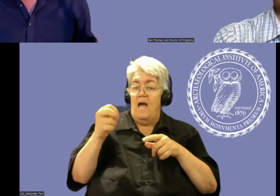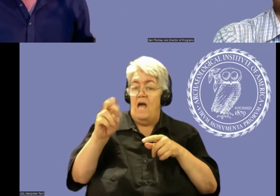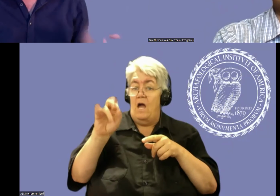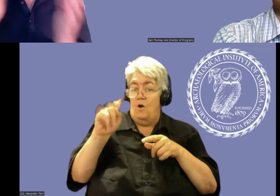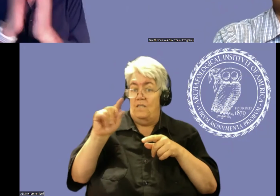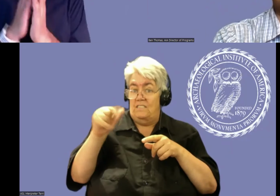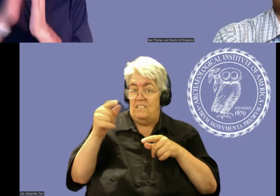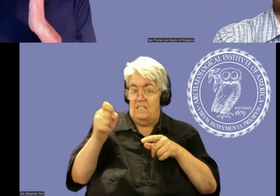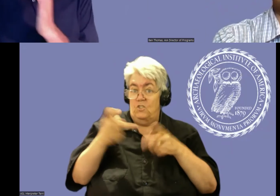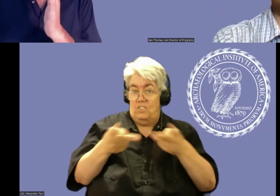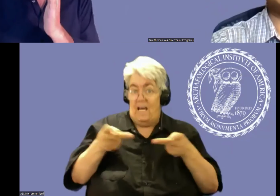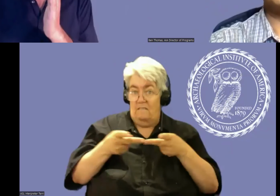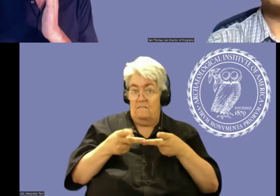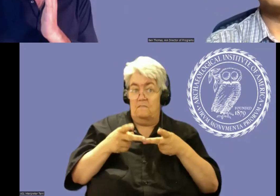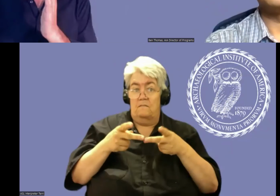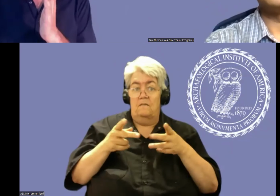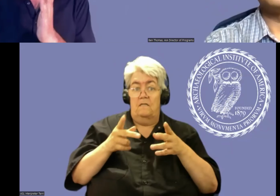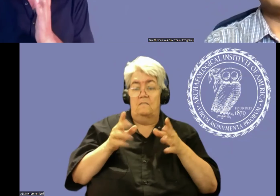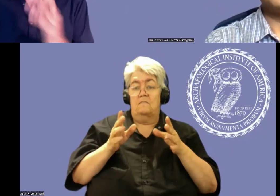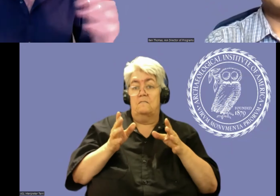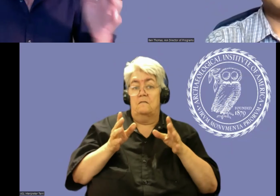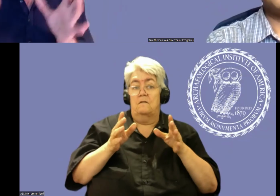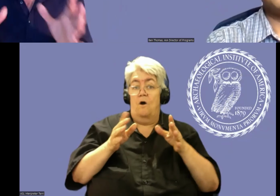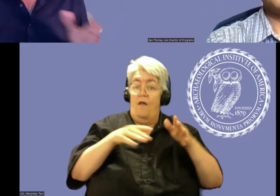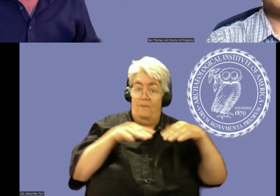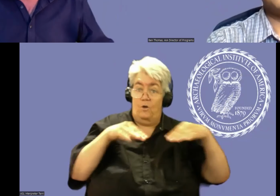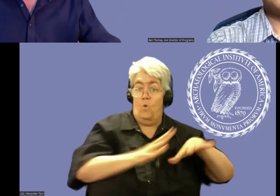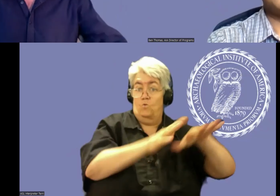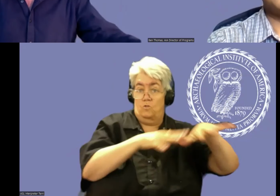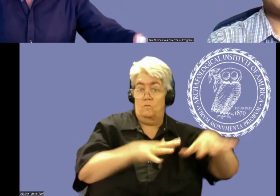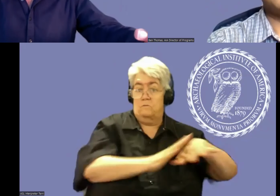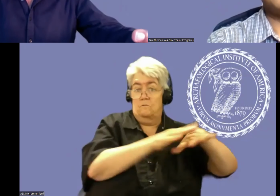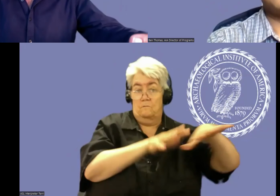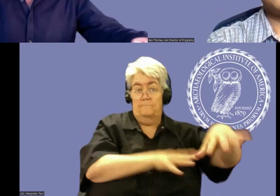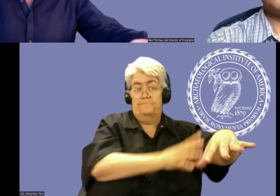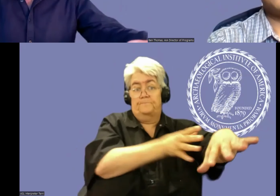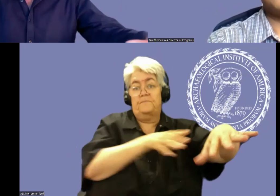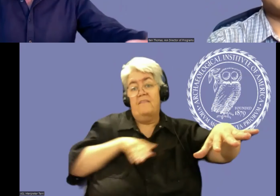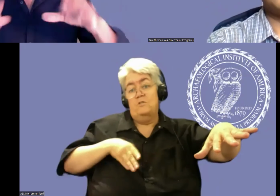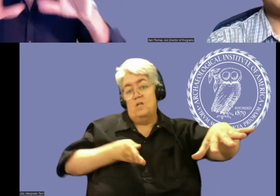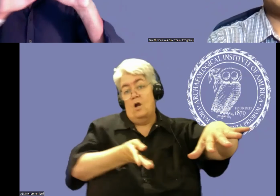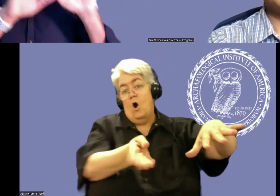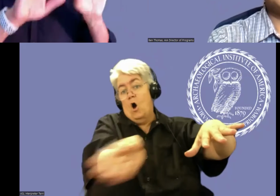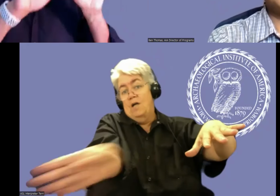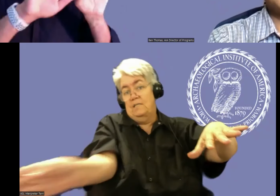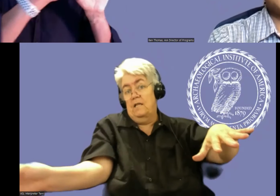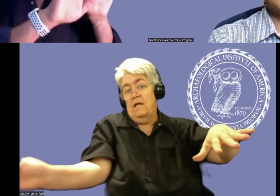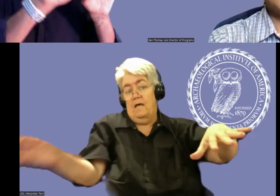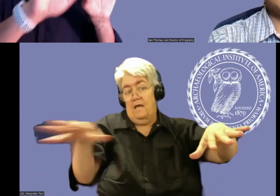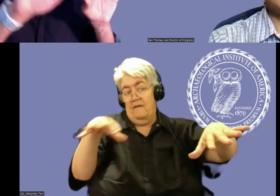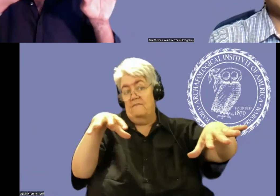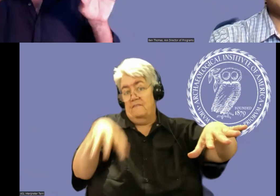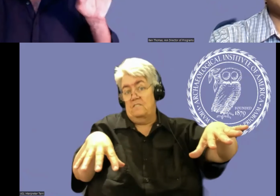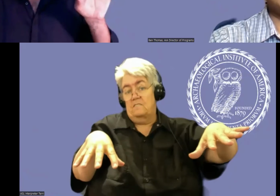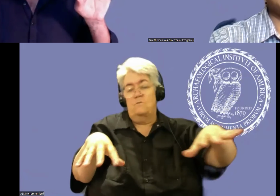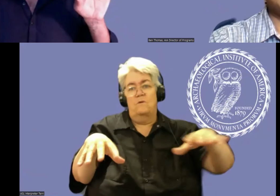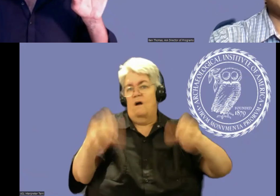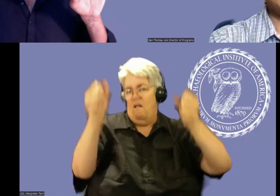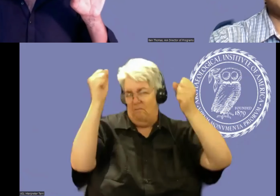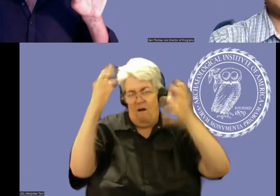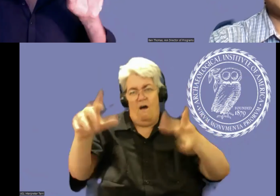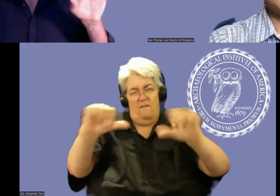uh, heritage site itself is right on the coast. There's an enclave that's been designated with all, with a lot of